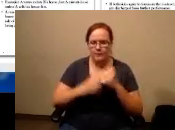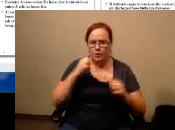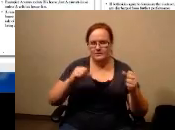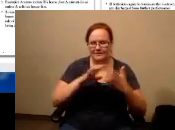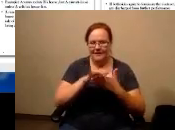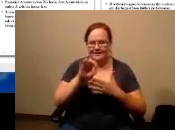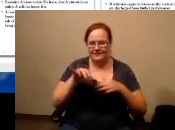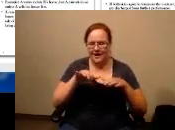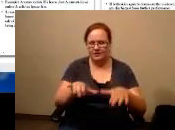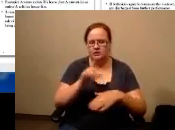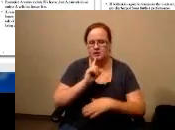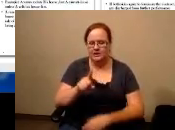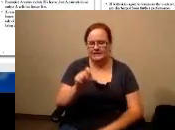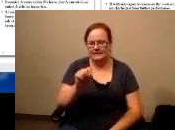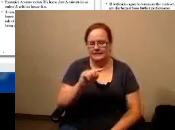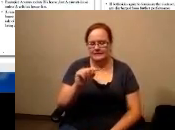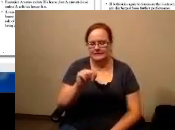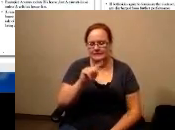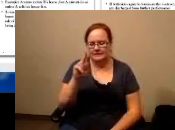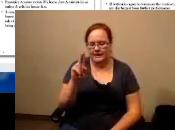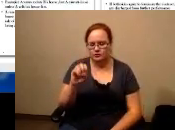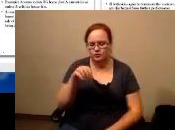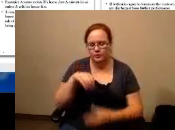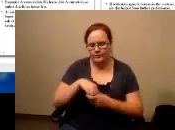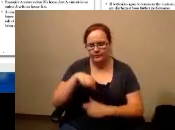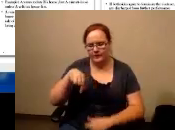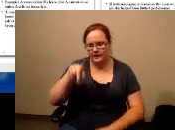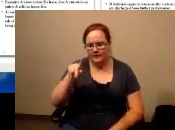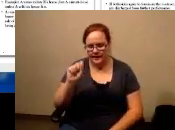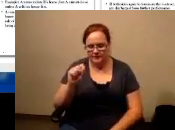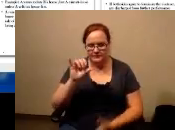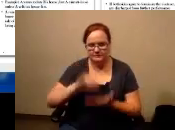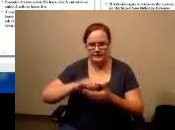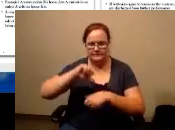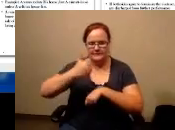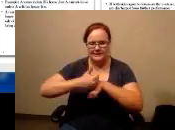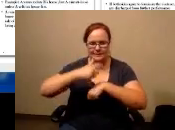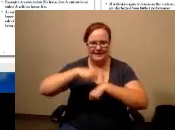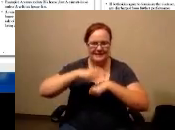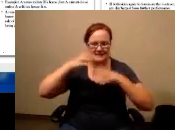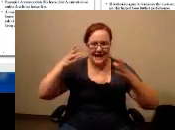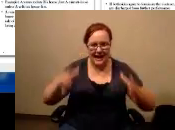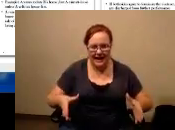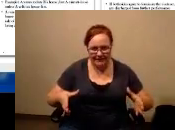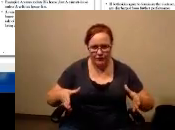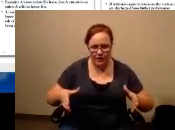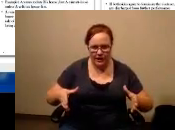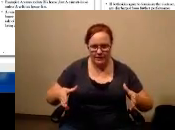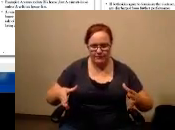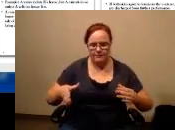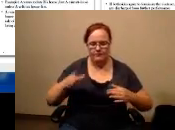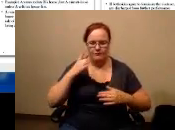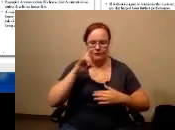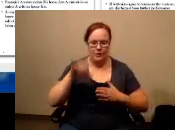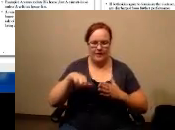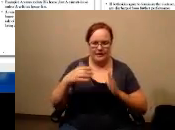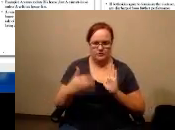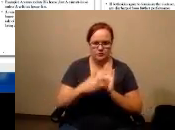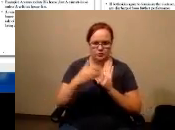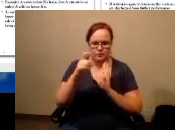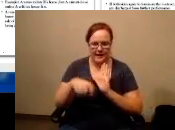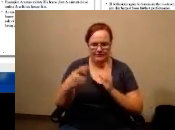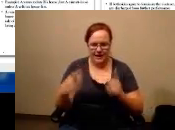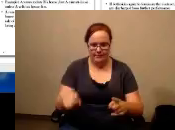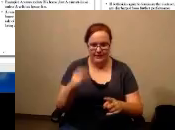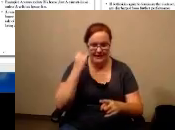are statutes in the state of Kansas that set out what time frame the lawsuit must be brought. And if you bring that lawsuit after